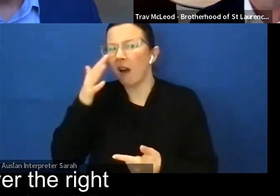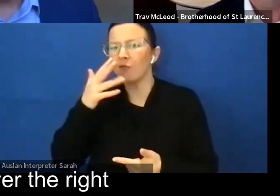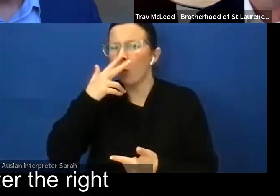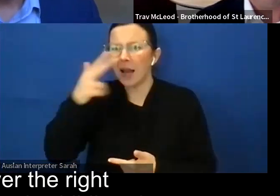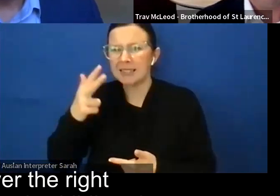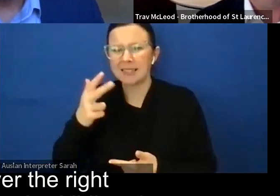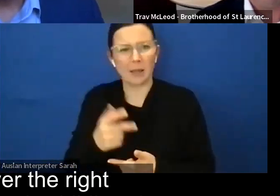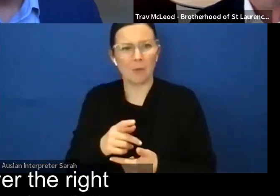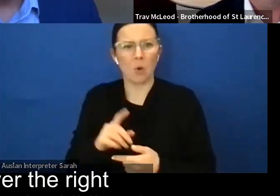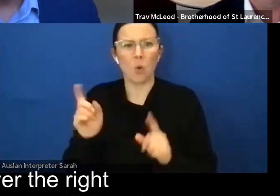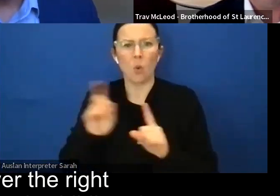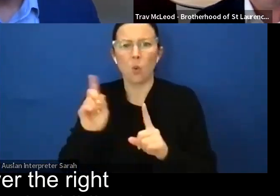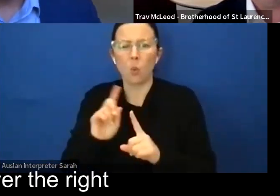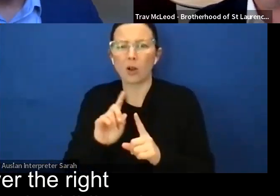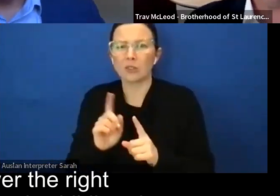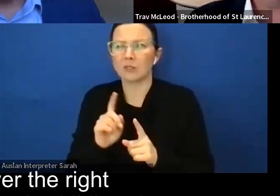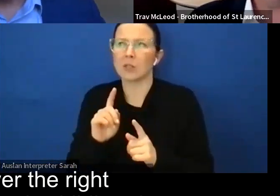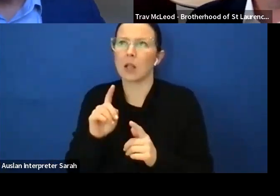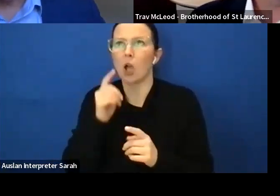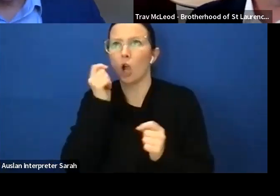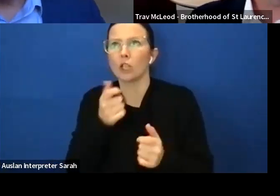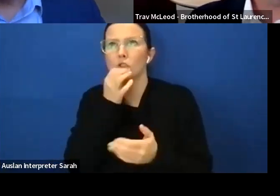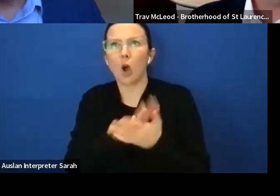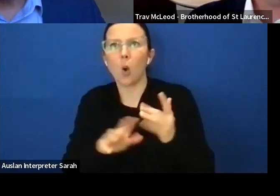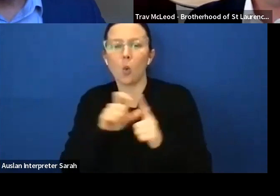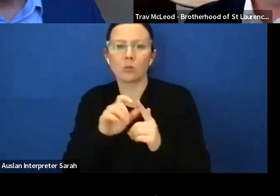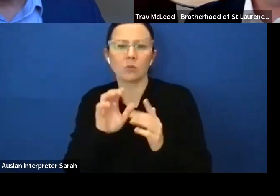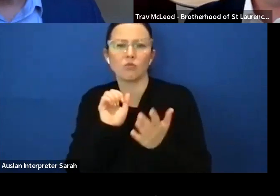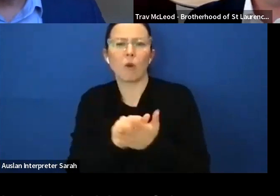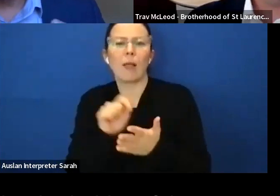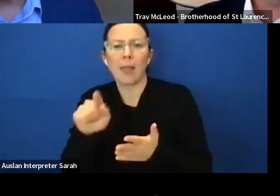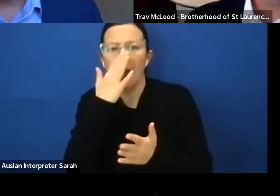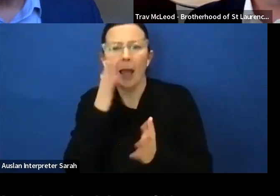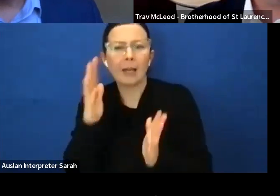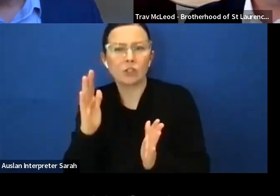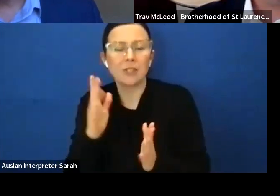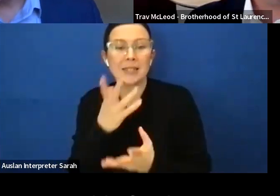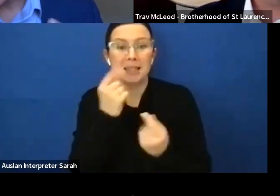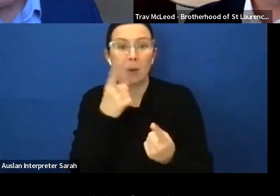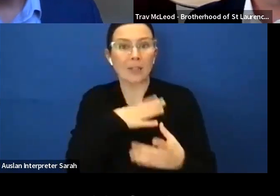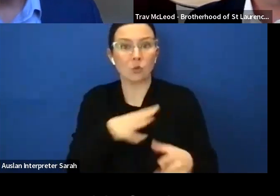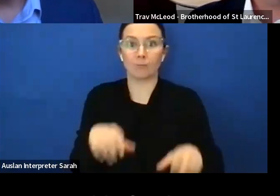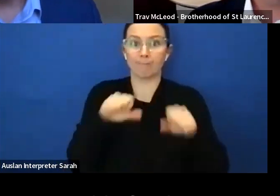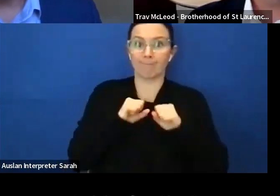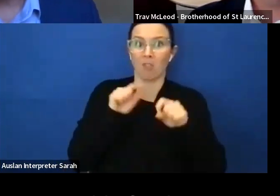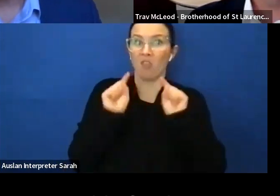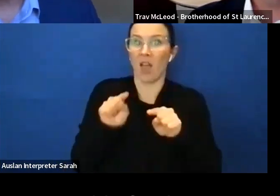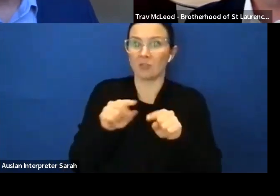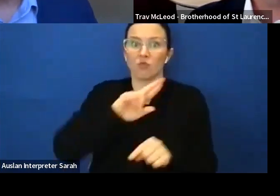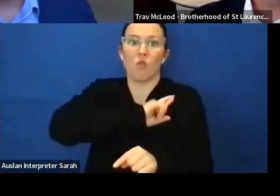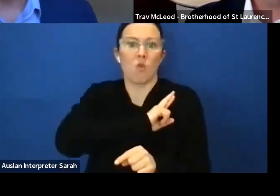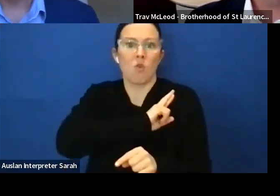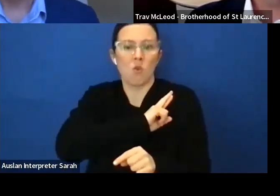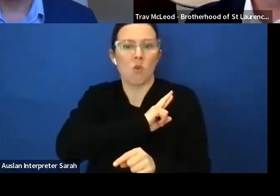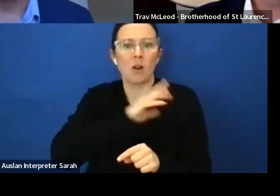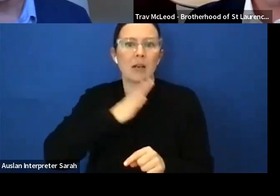the right definition is of early childhood, somebody needs to be the holder of that, and they need to be accountable for that.